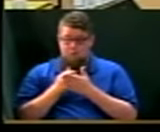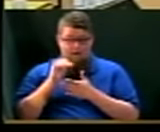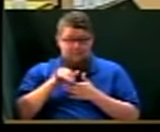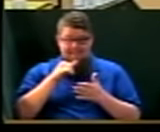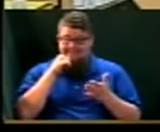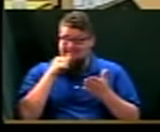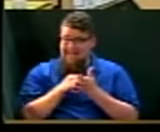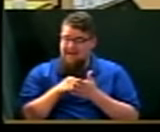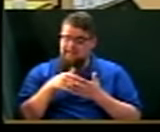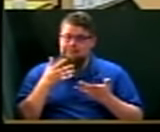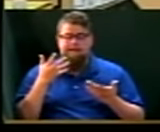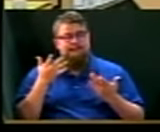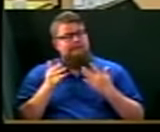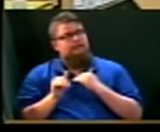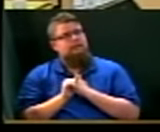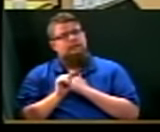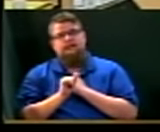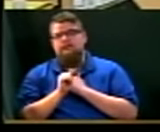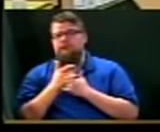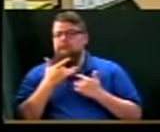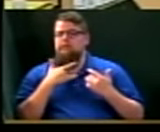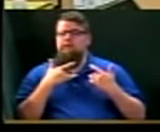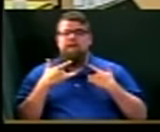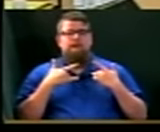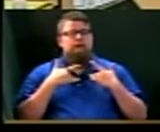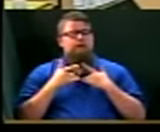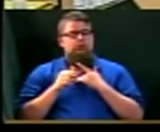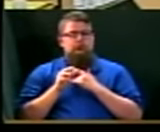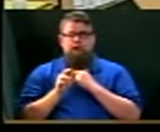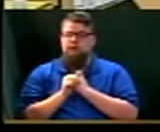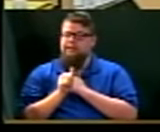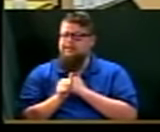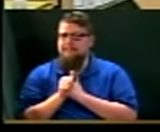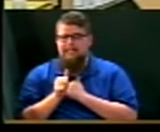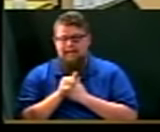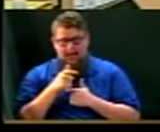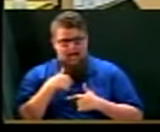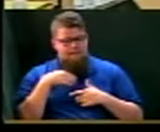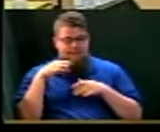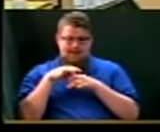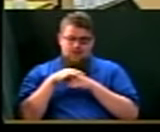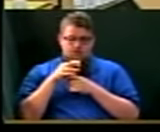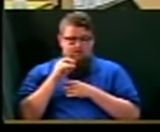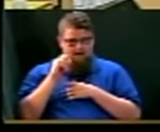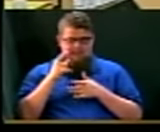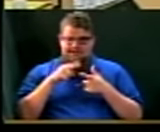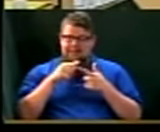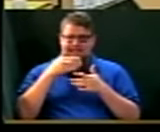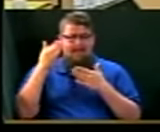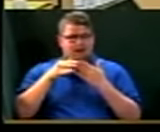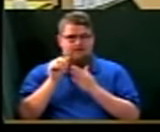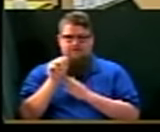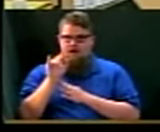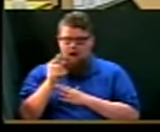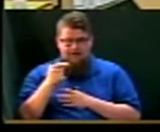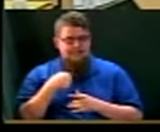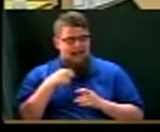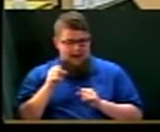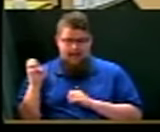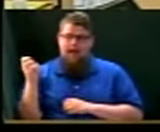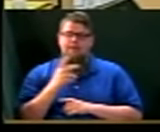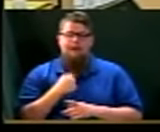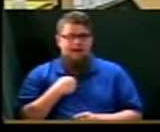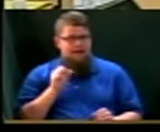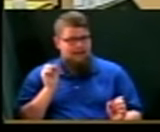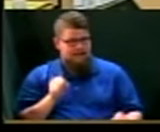that's a slippery slope. I have no problem with a called meeting. I'm the elected representative till the end of August. I can come back, but I